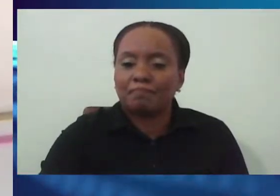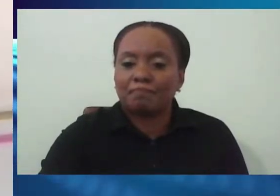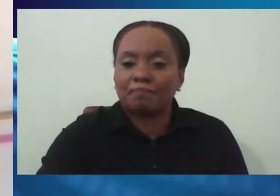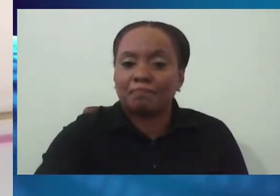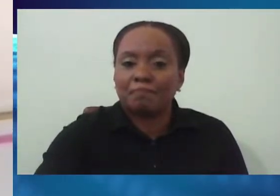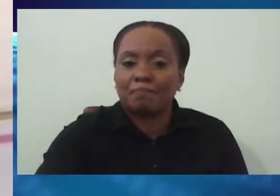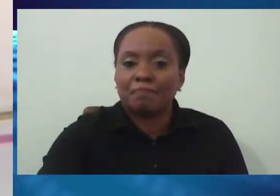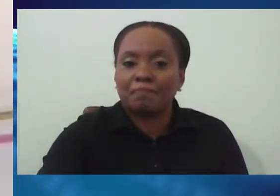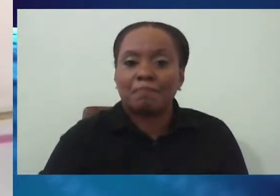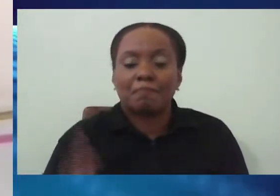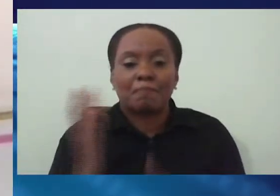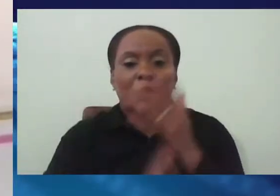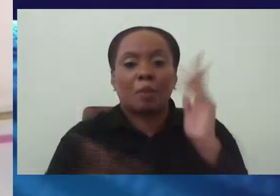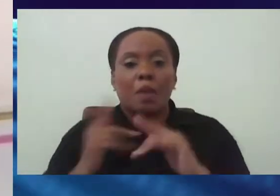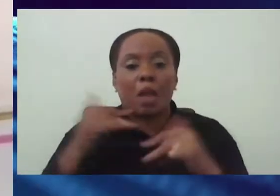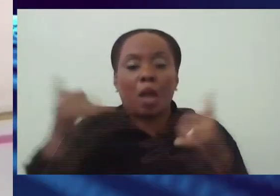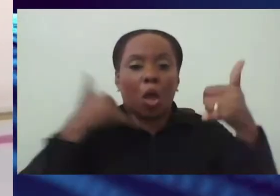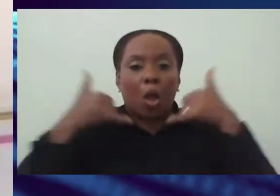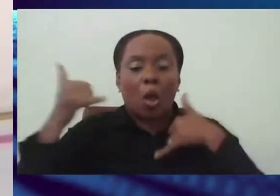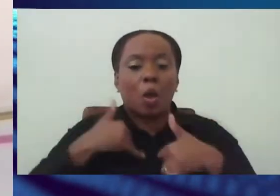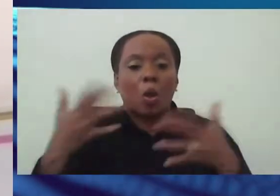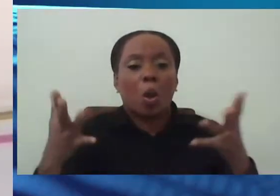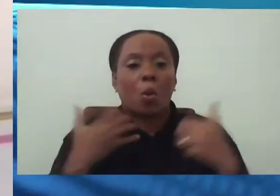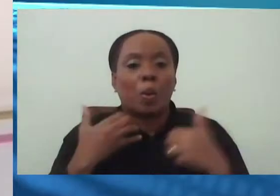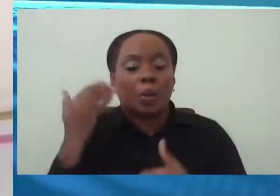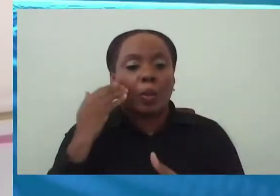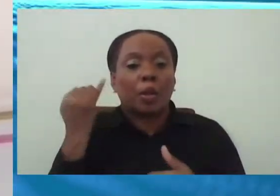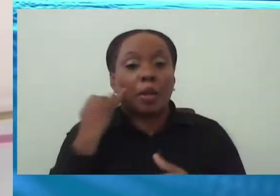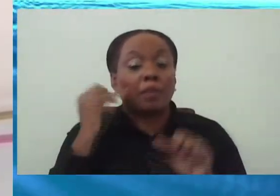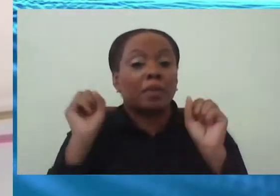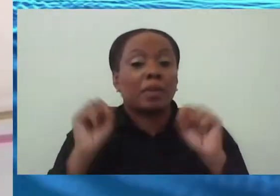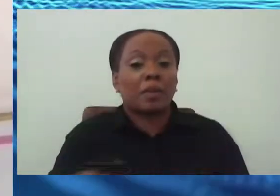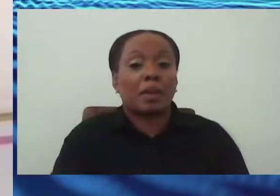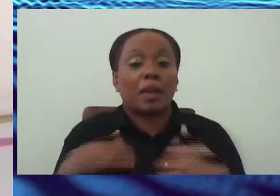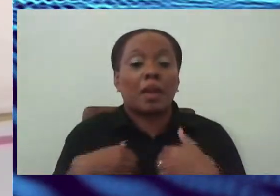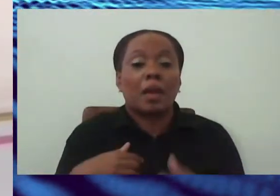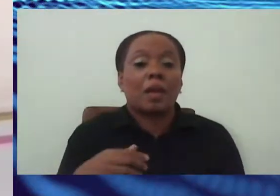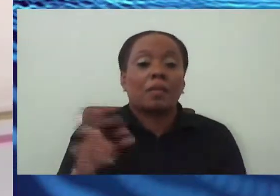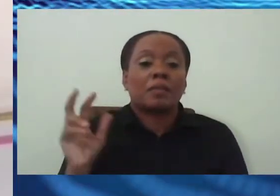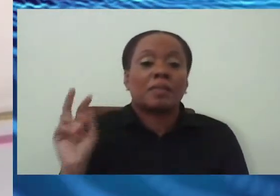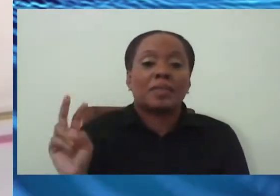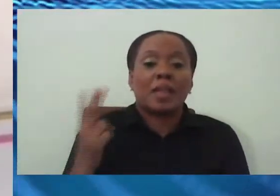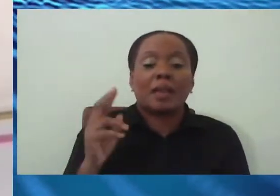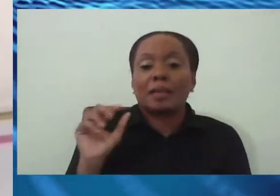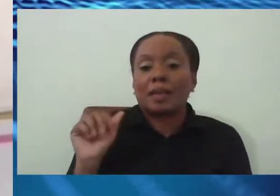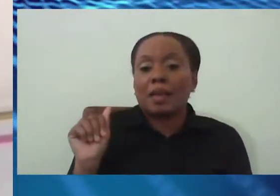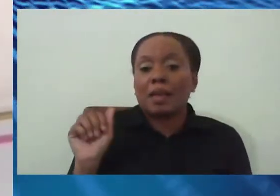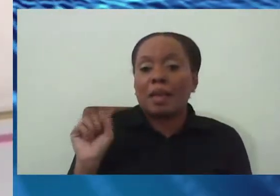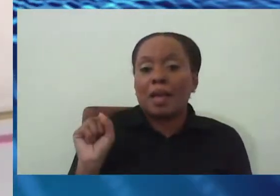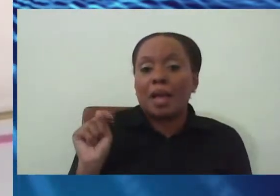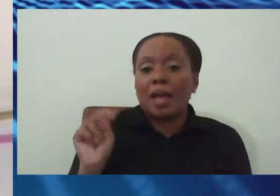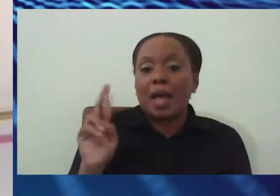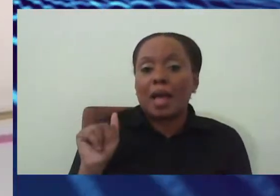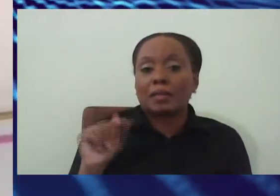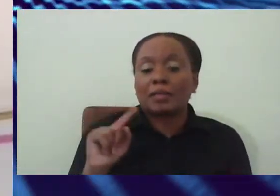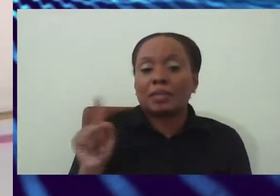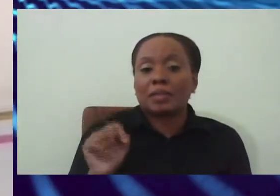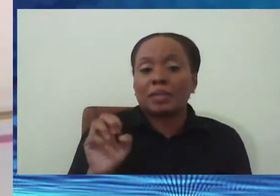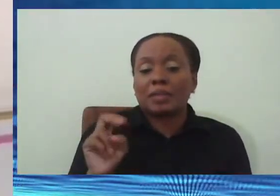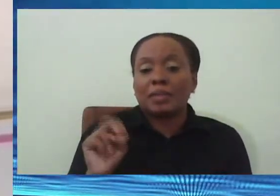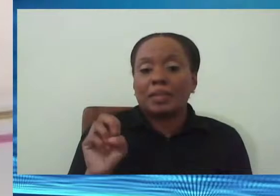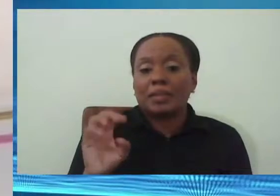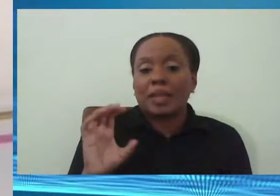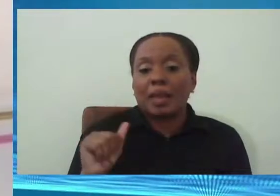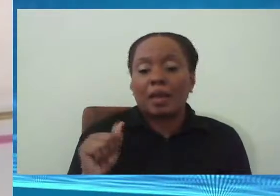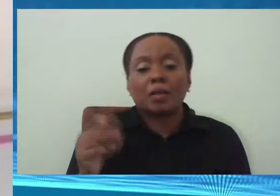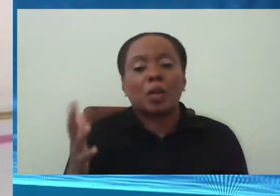persons wanting to find out if they could have their AstraZeneca vaccine second dose brought forward. is so that it matches more like the